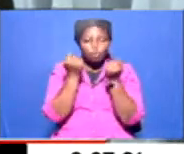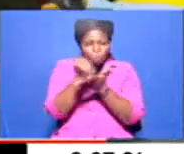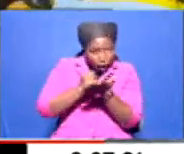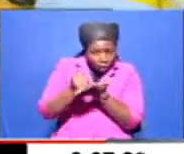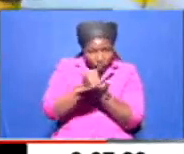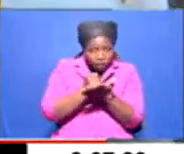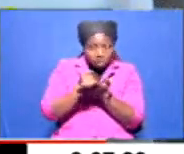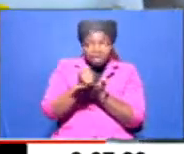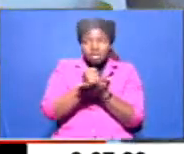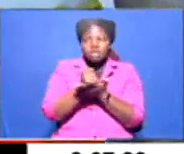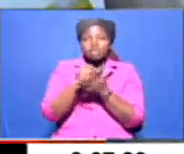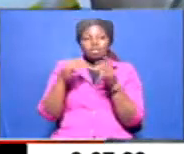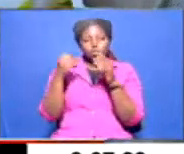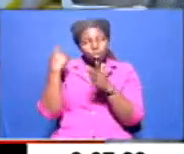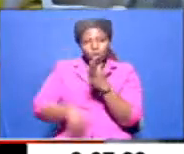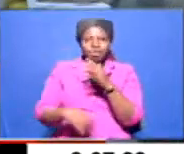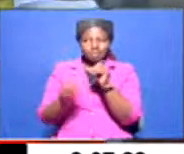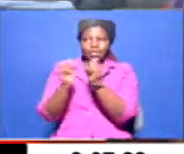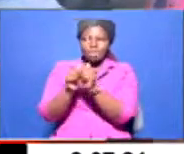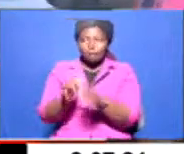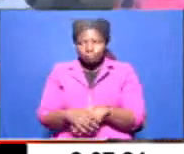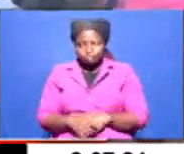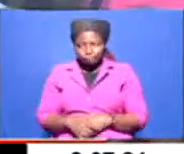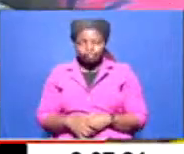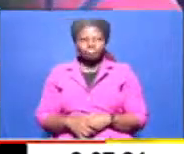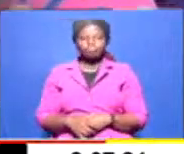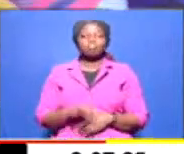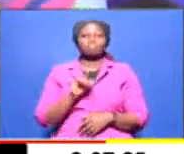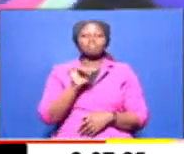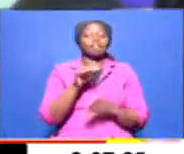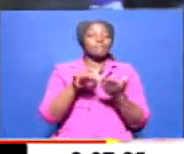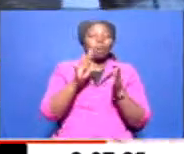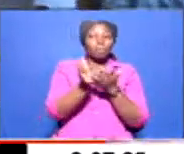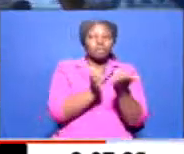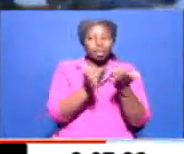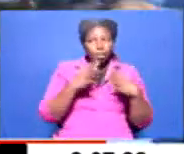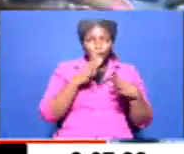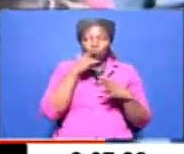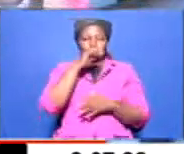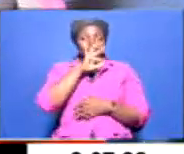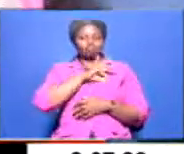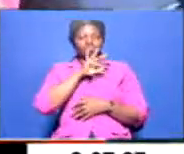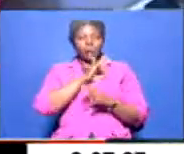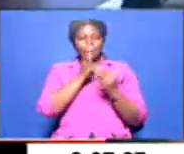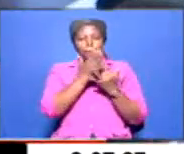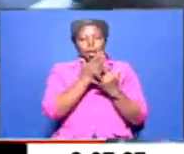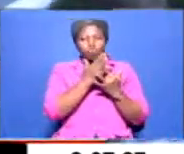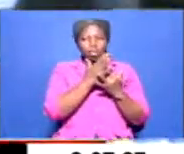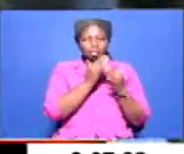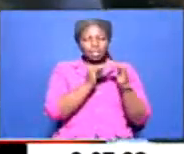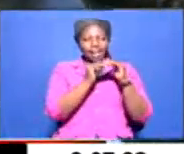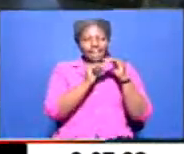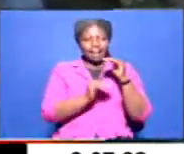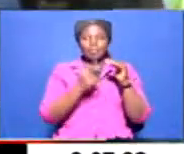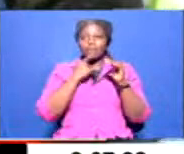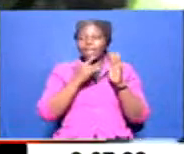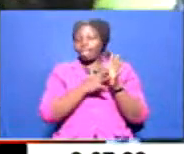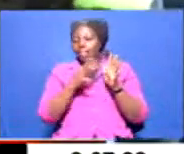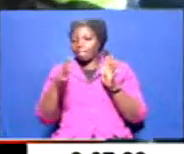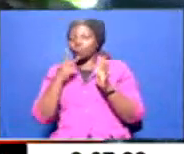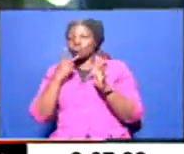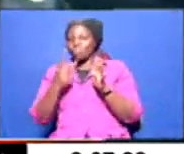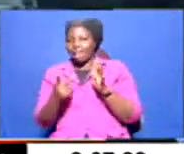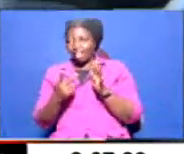shillings. Here Ruto said small scale traders who earn averagely between under 100 and 200